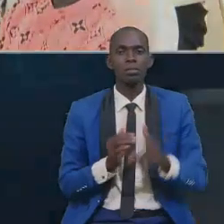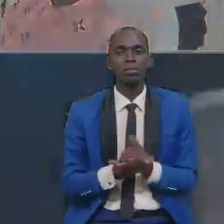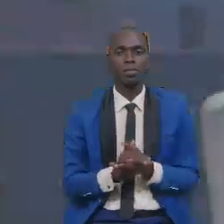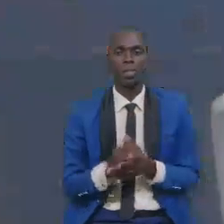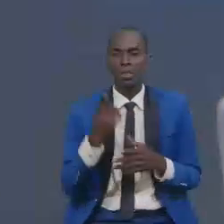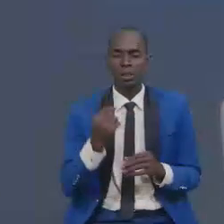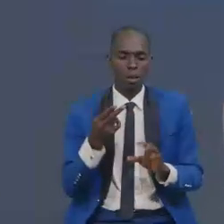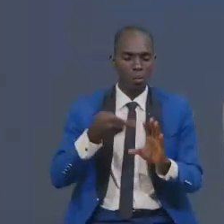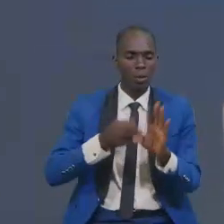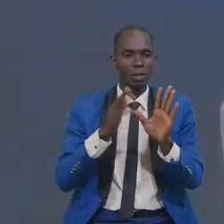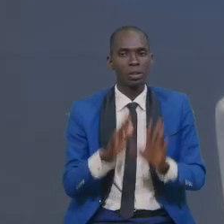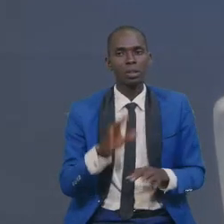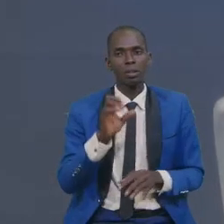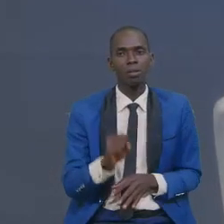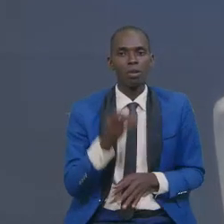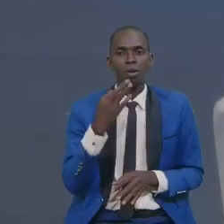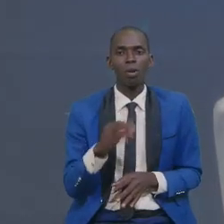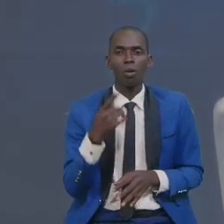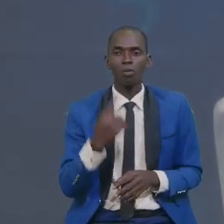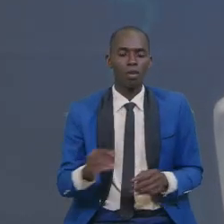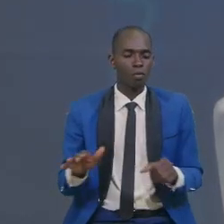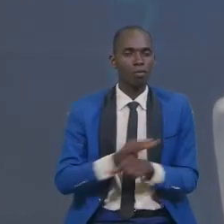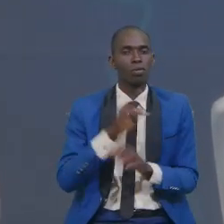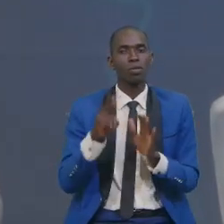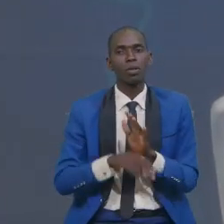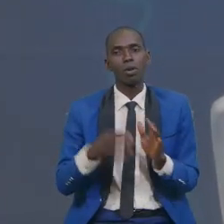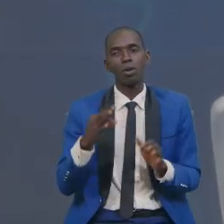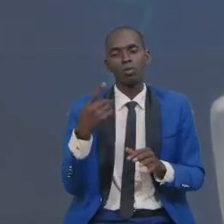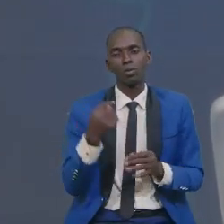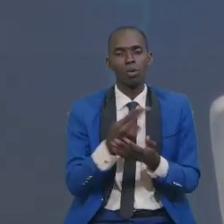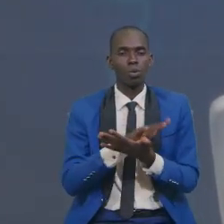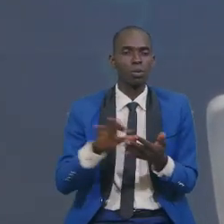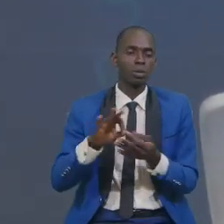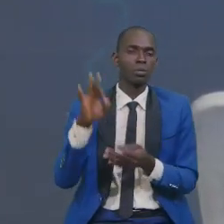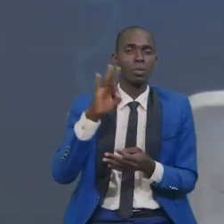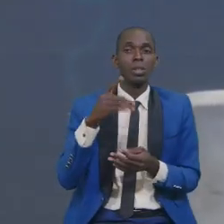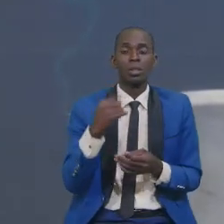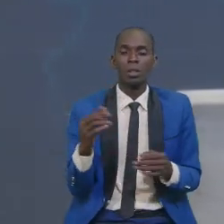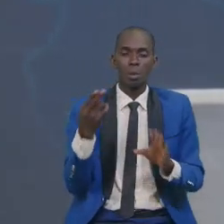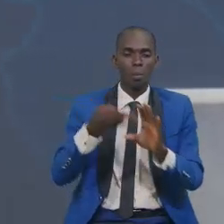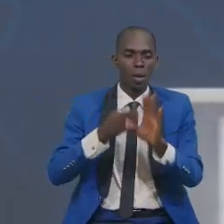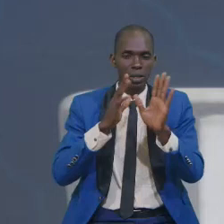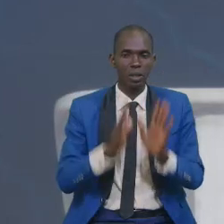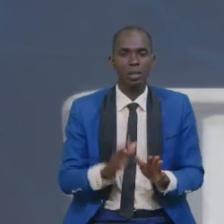particles of the fullness of the Holy Ghost the partakers the partakers we're looking at